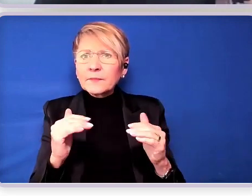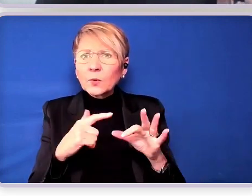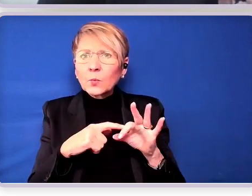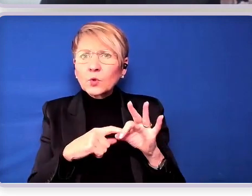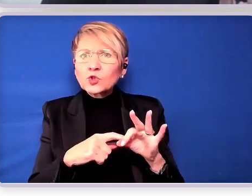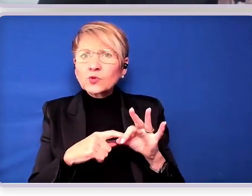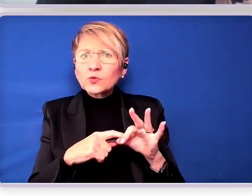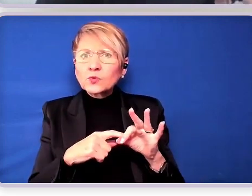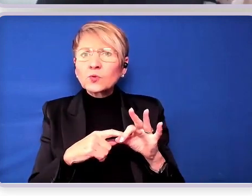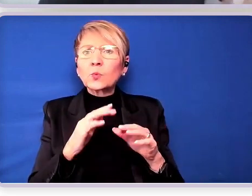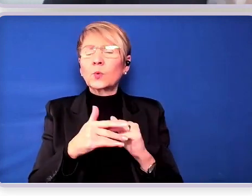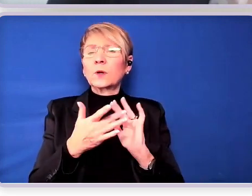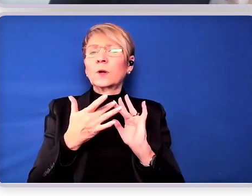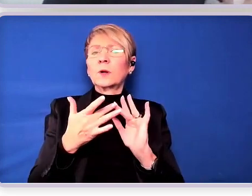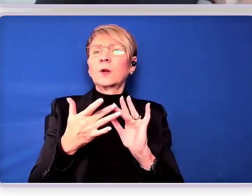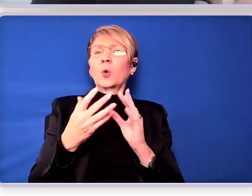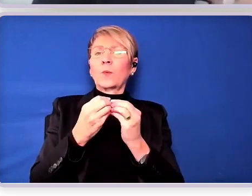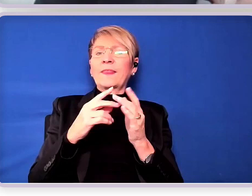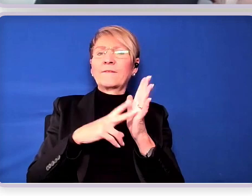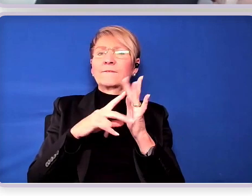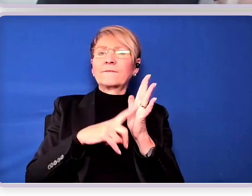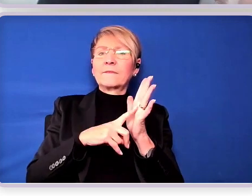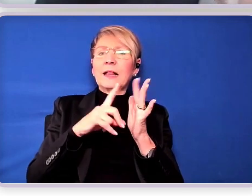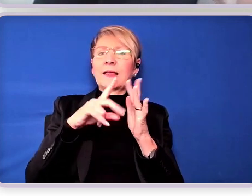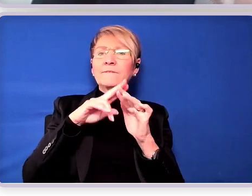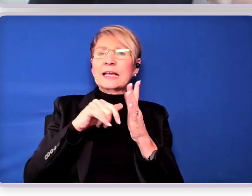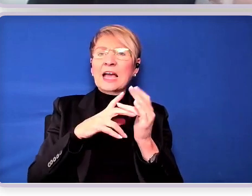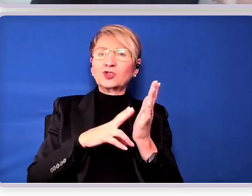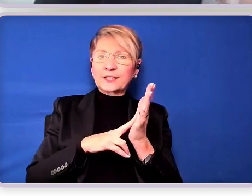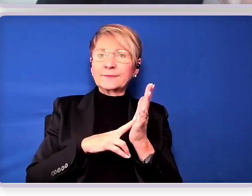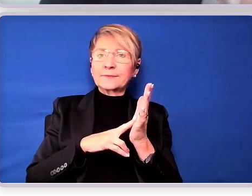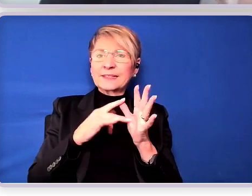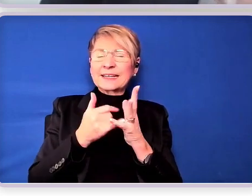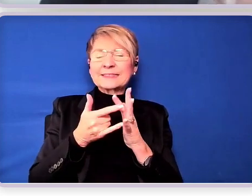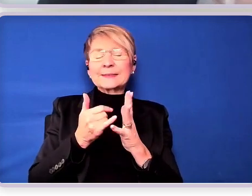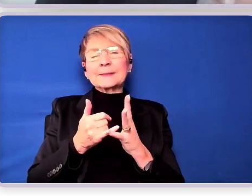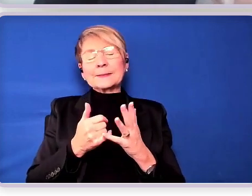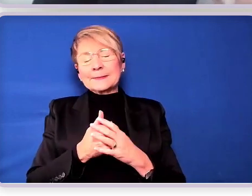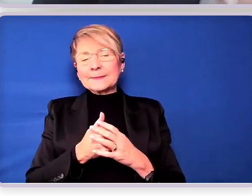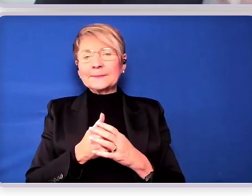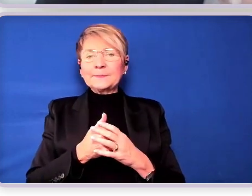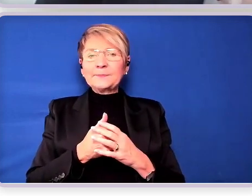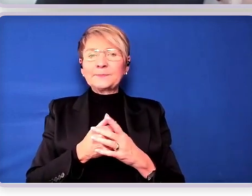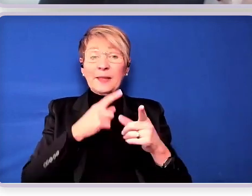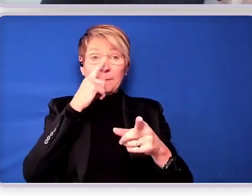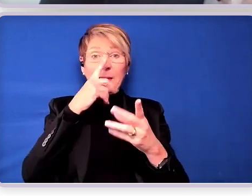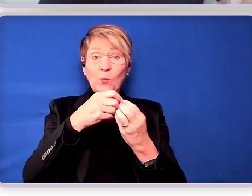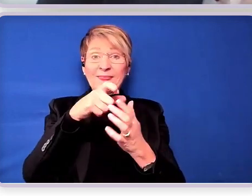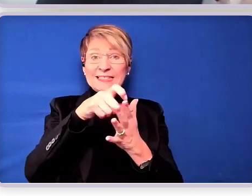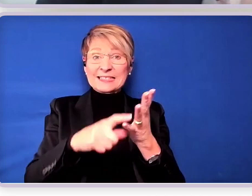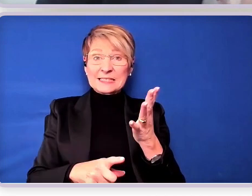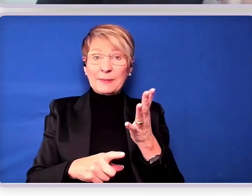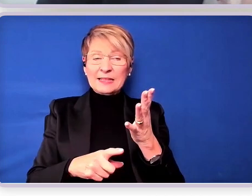cases? Can the police do anything? Well, because vilification of people with disabilities is not against